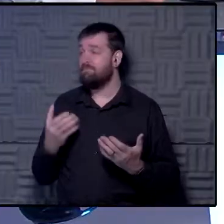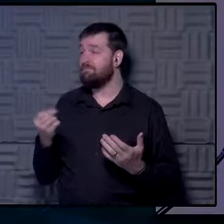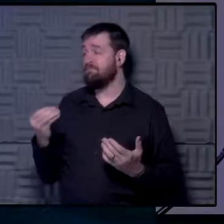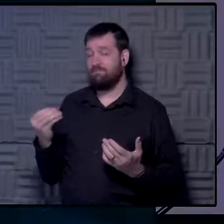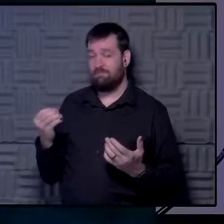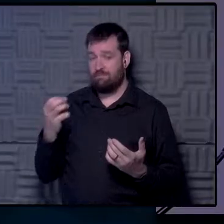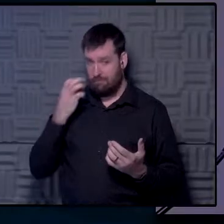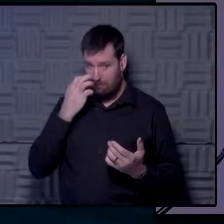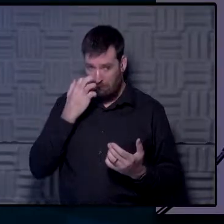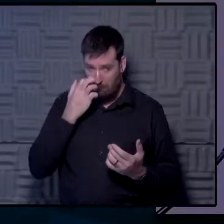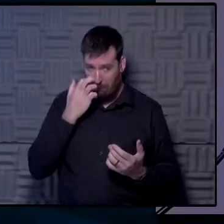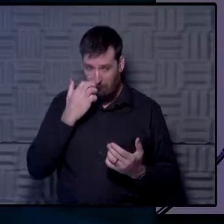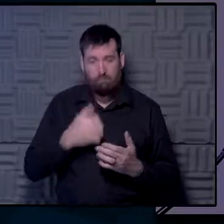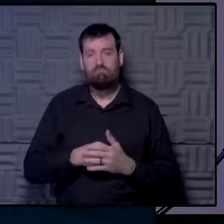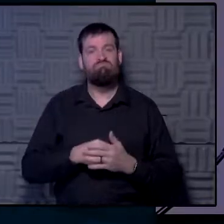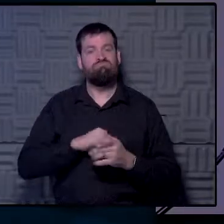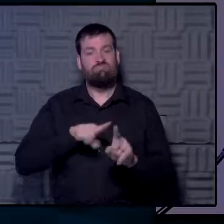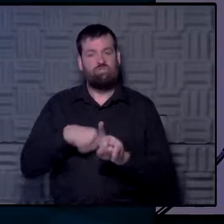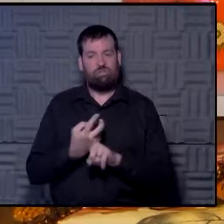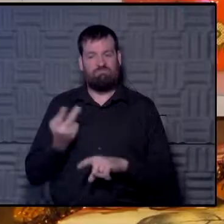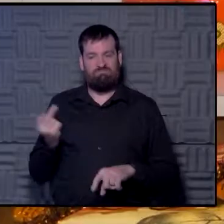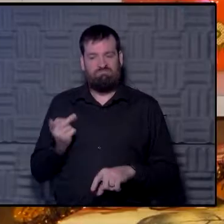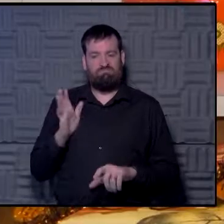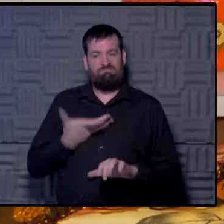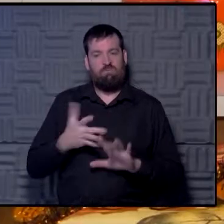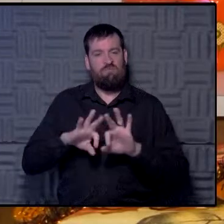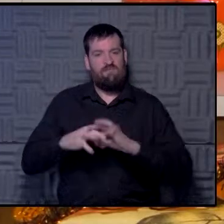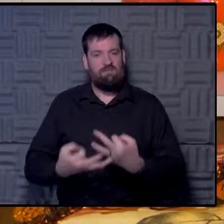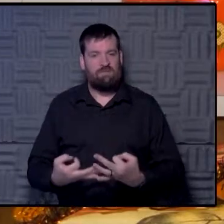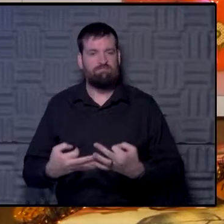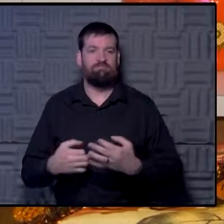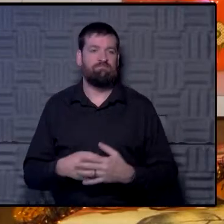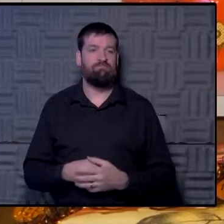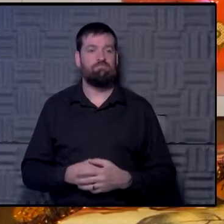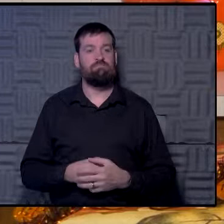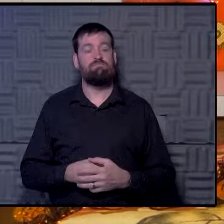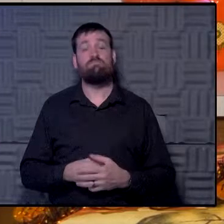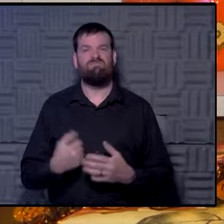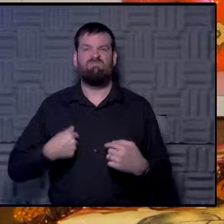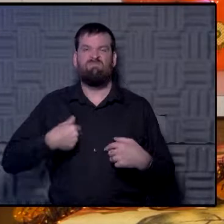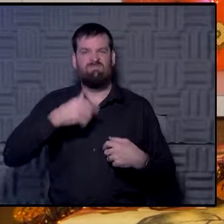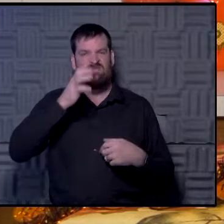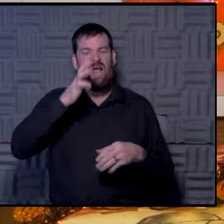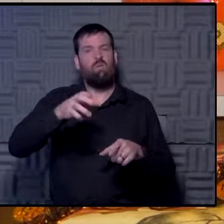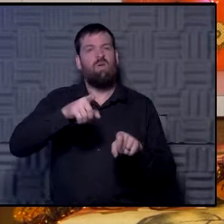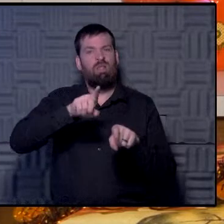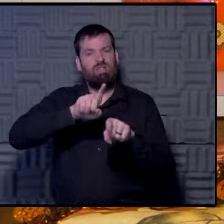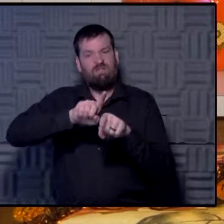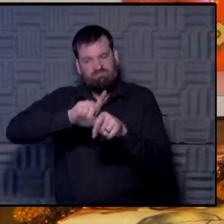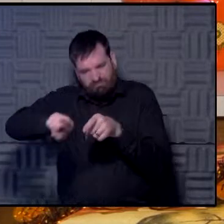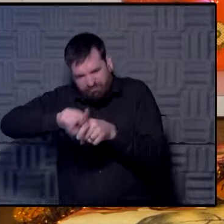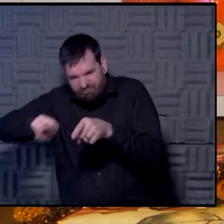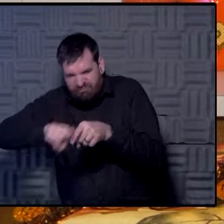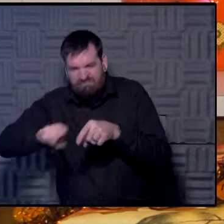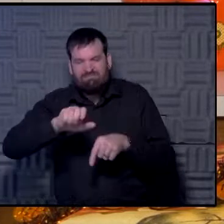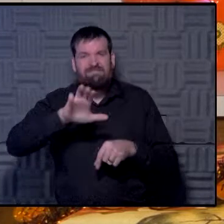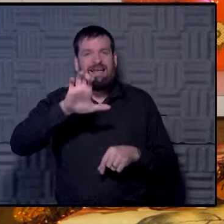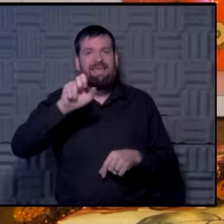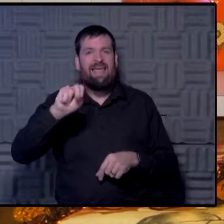So just us with our family, and I'll carve the can of Alpo.